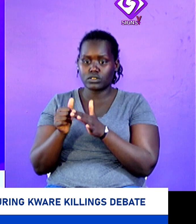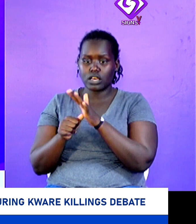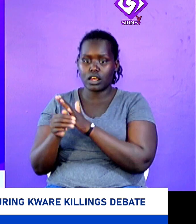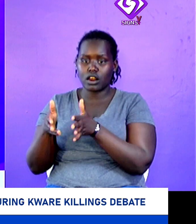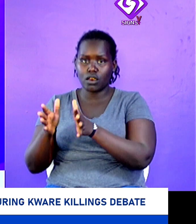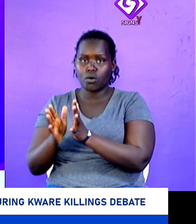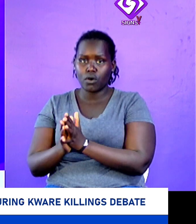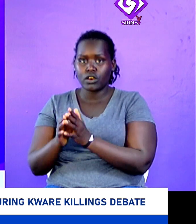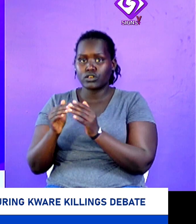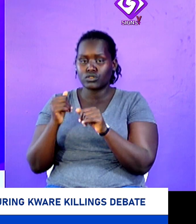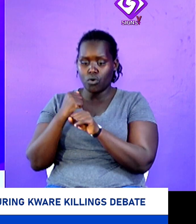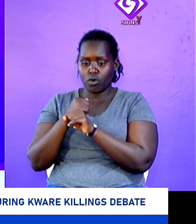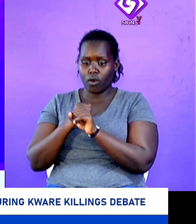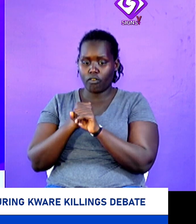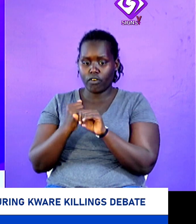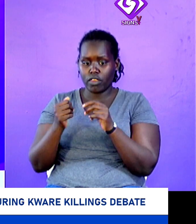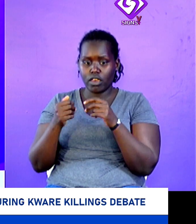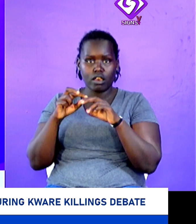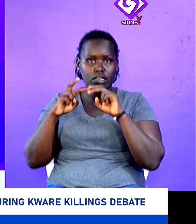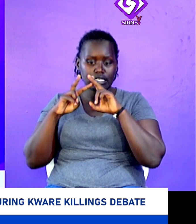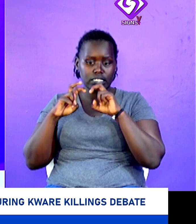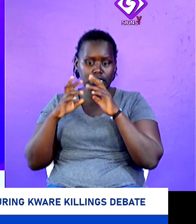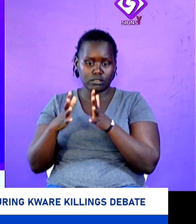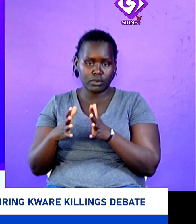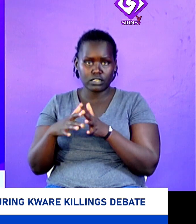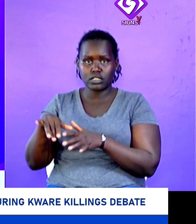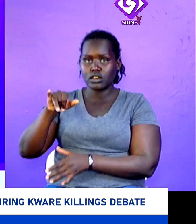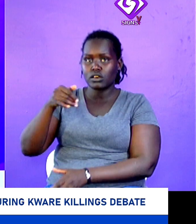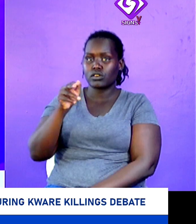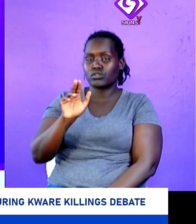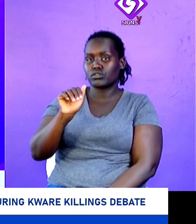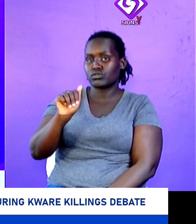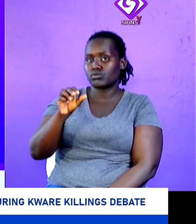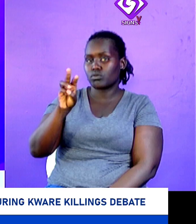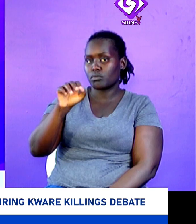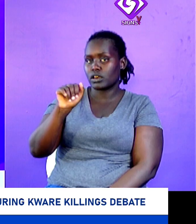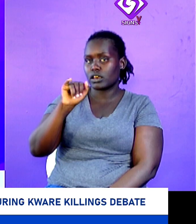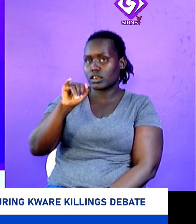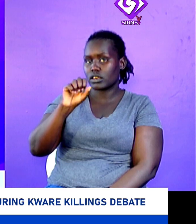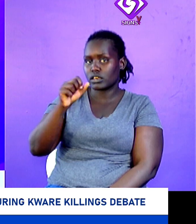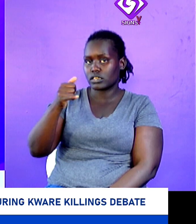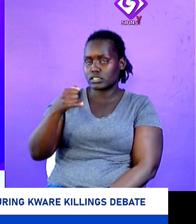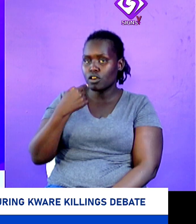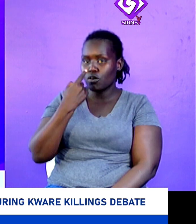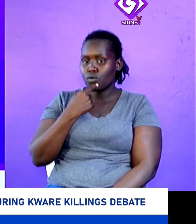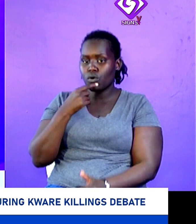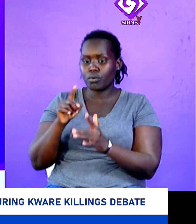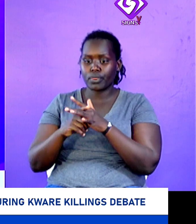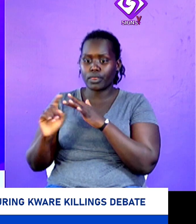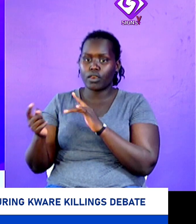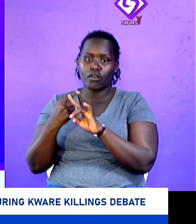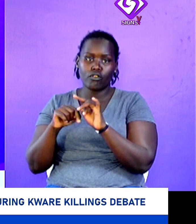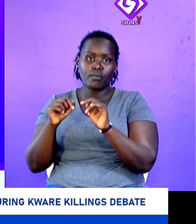prime suspect Collins Jumaisi Khalusha, who escaped from Gigiri police station